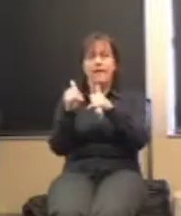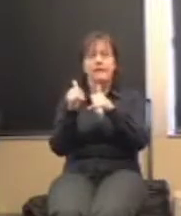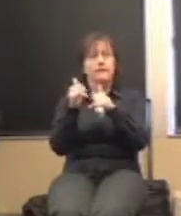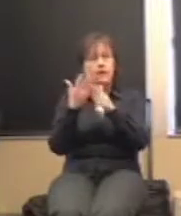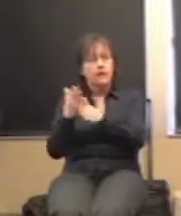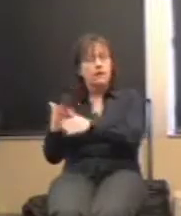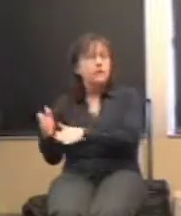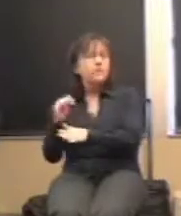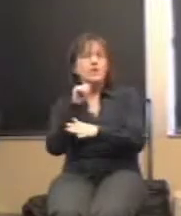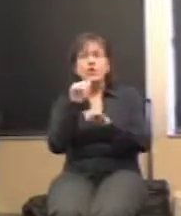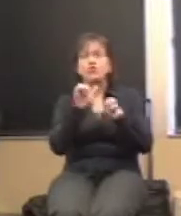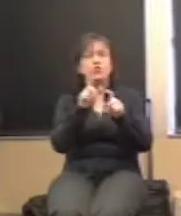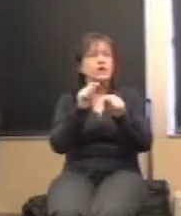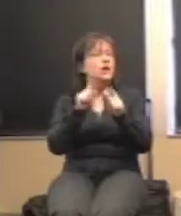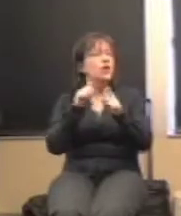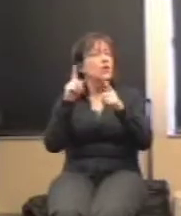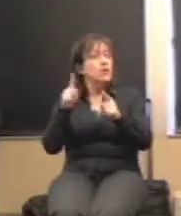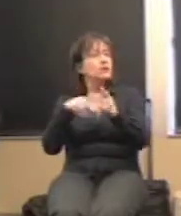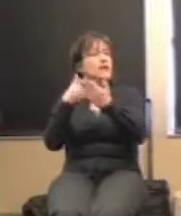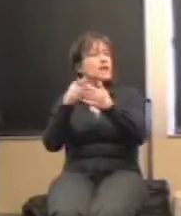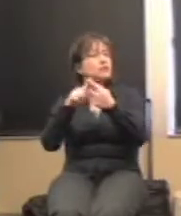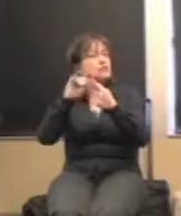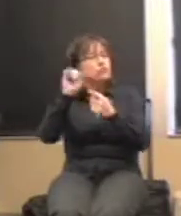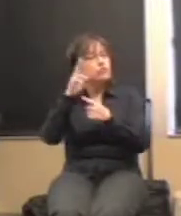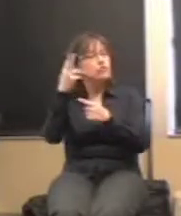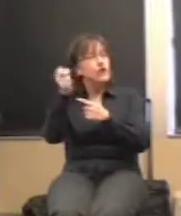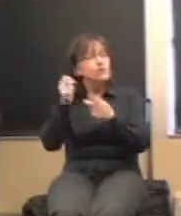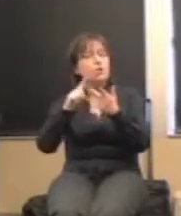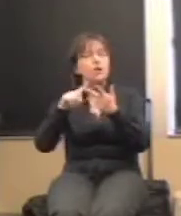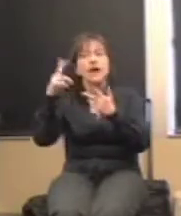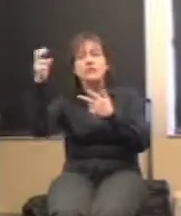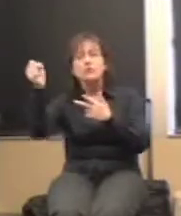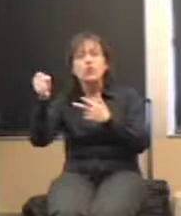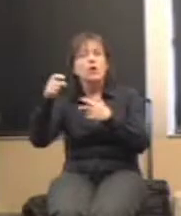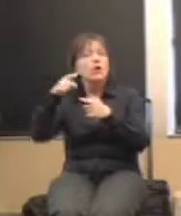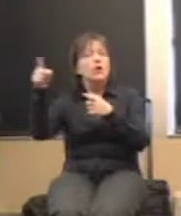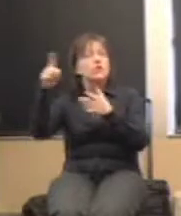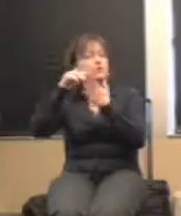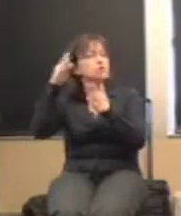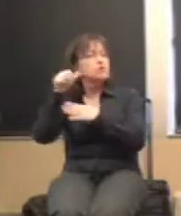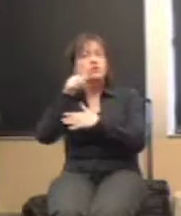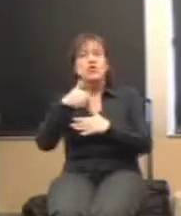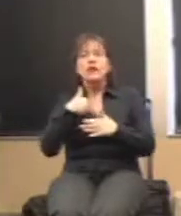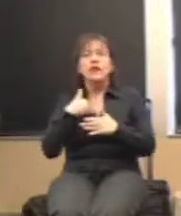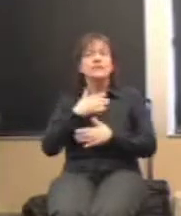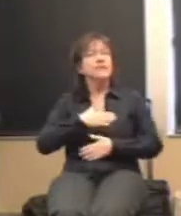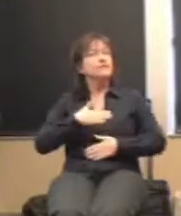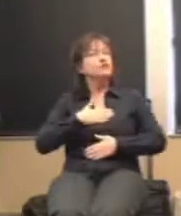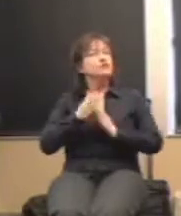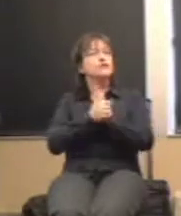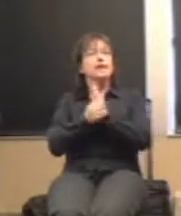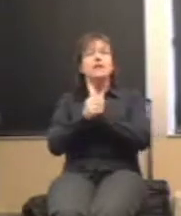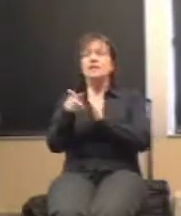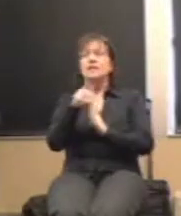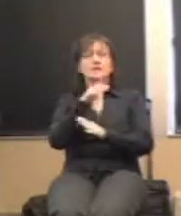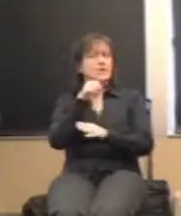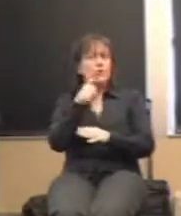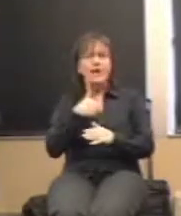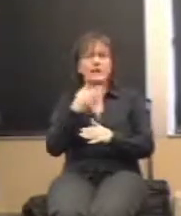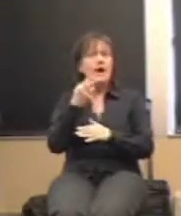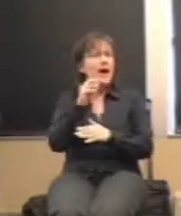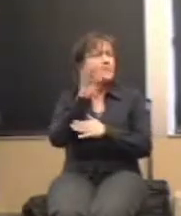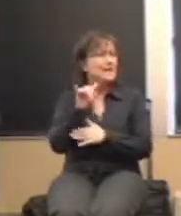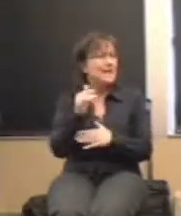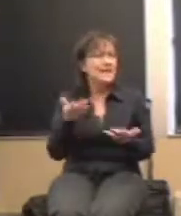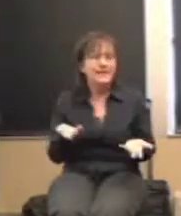get to junior high, when we get to high school, our students don't have leisure skills. They don't have hobbies, and that could be another reason that we have difficulties